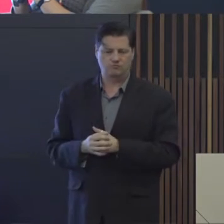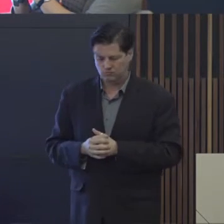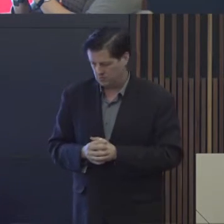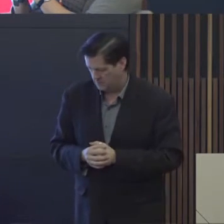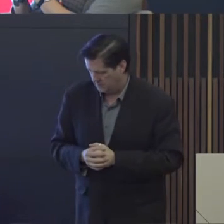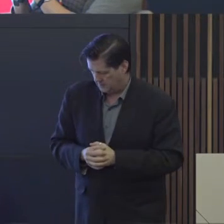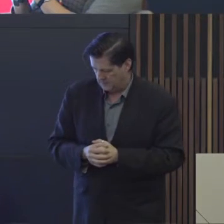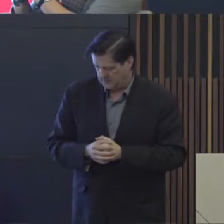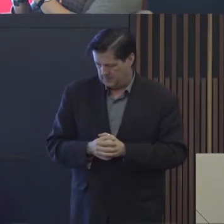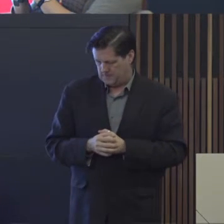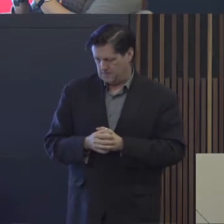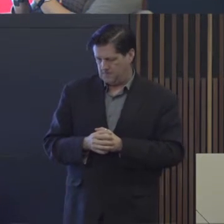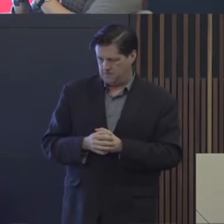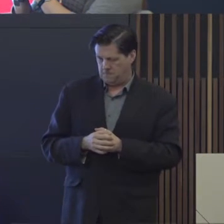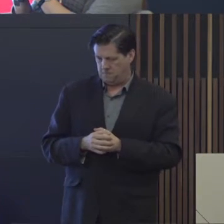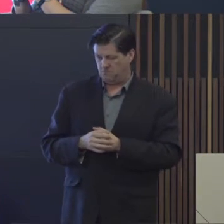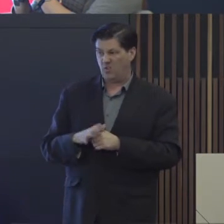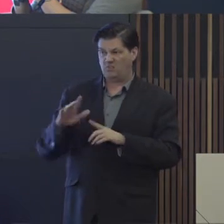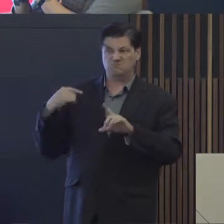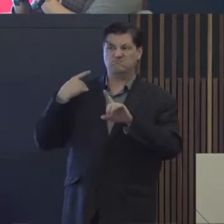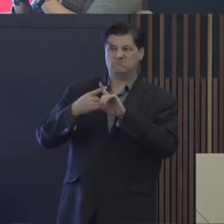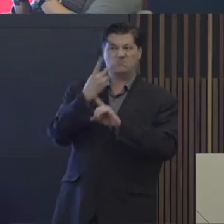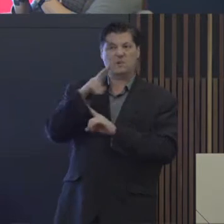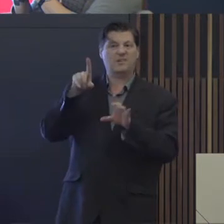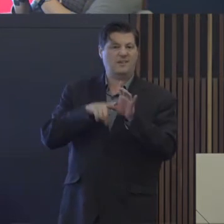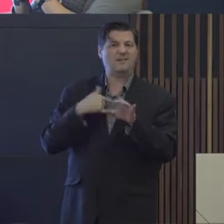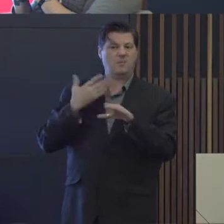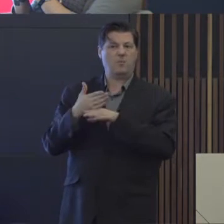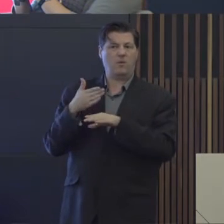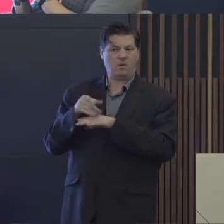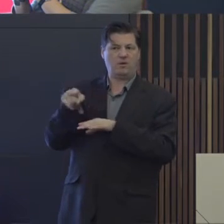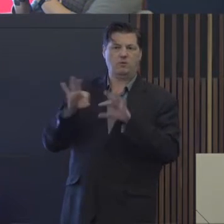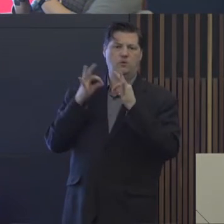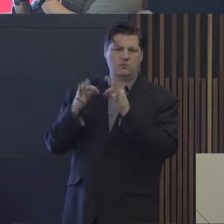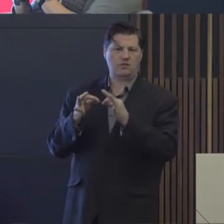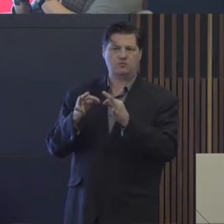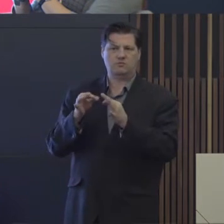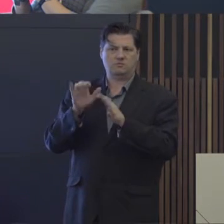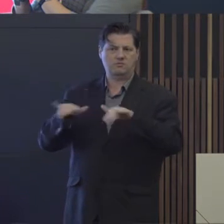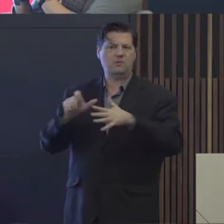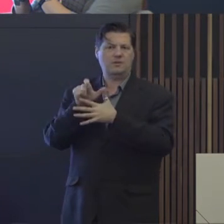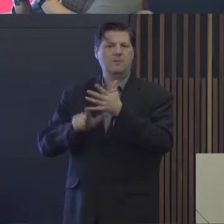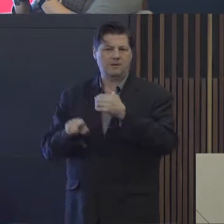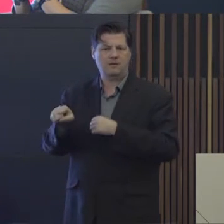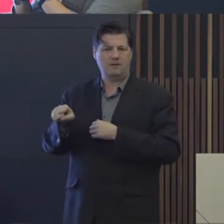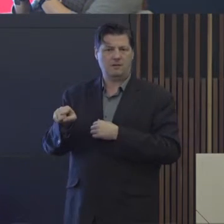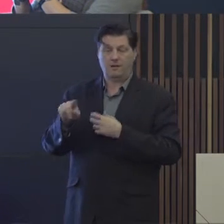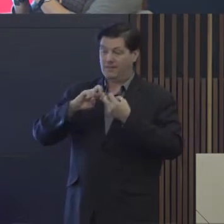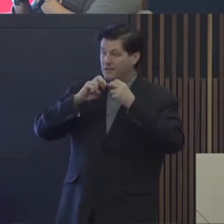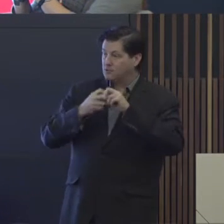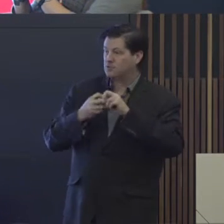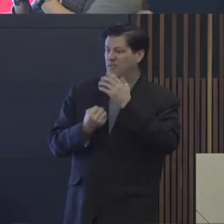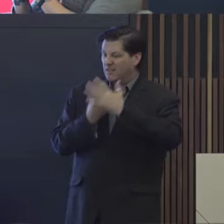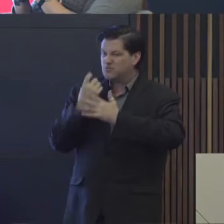I'd have to say, in the 20 years that I've been working there, the issues primarily are still the same. So